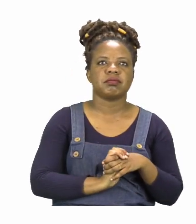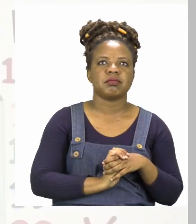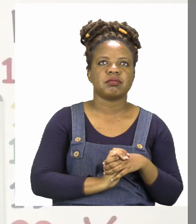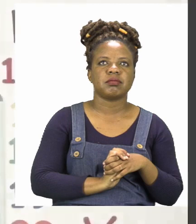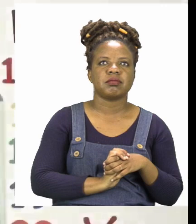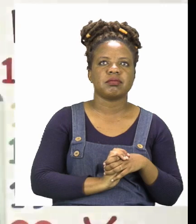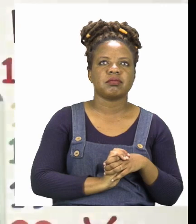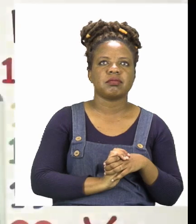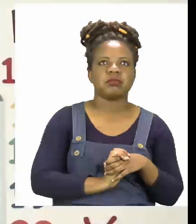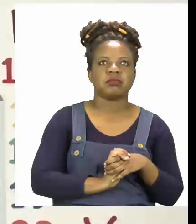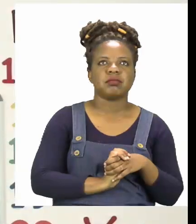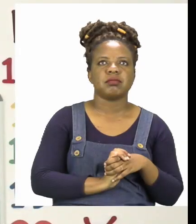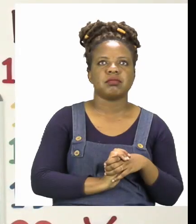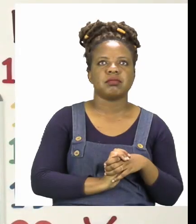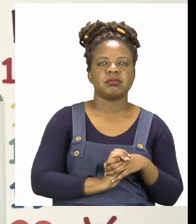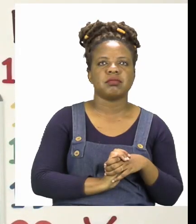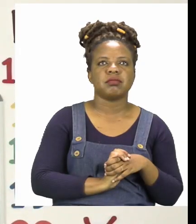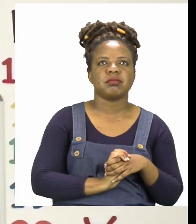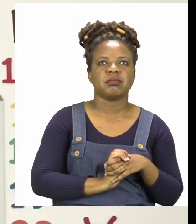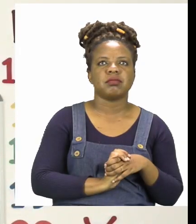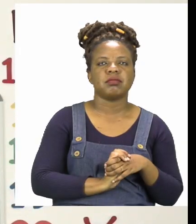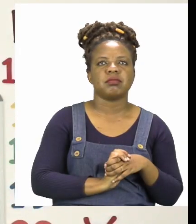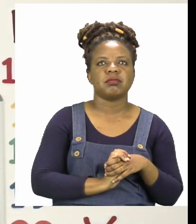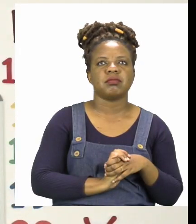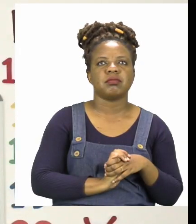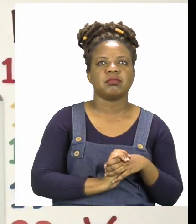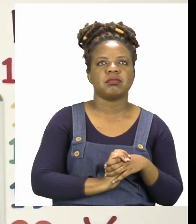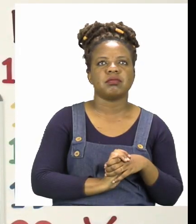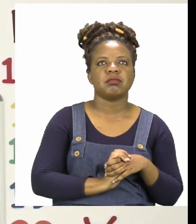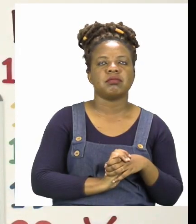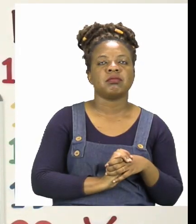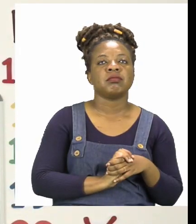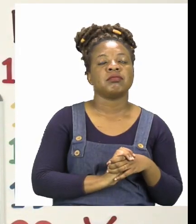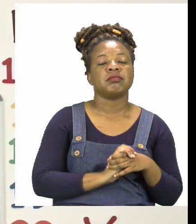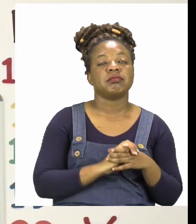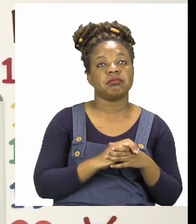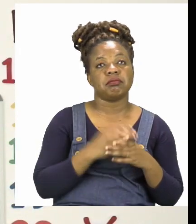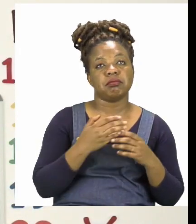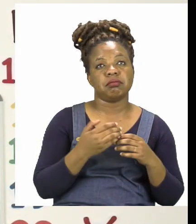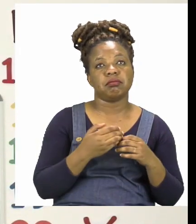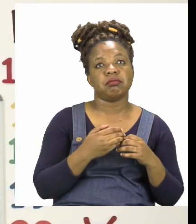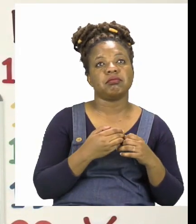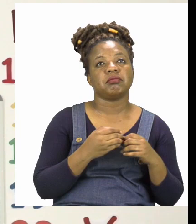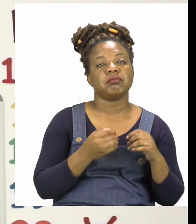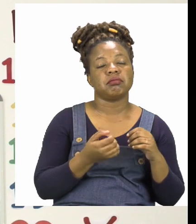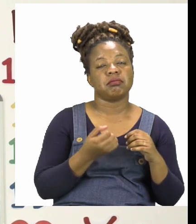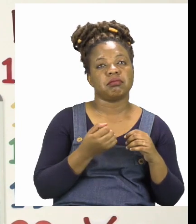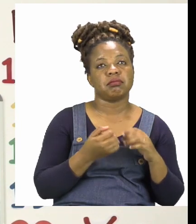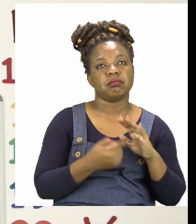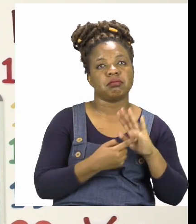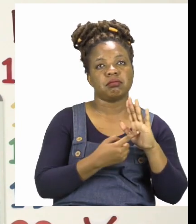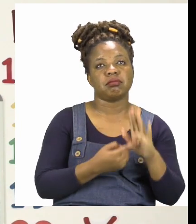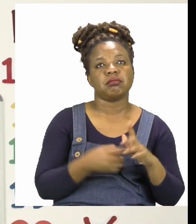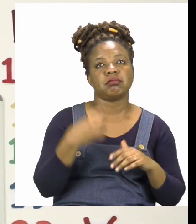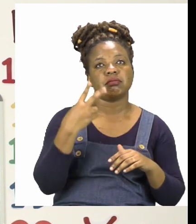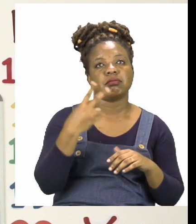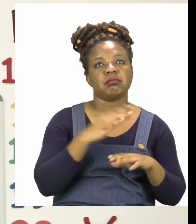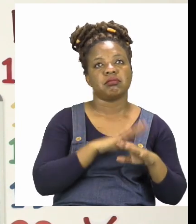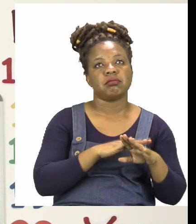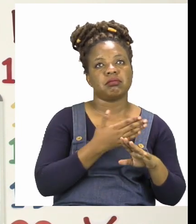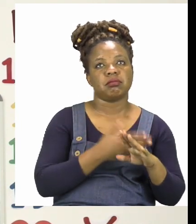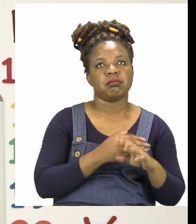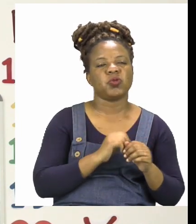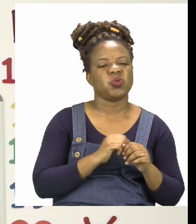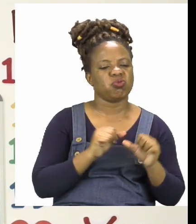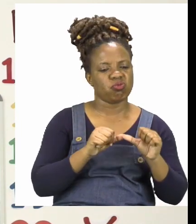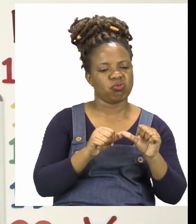do that. Now on the board, I have given you 2 examples and reminding you that this is an ongoing action.